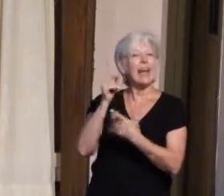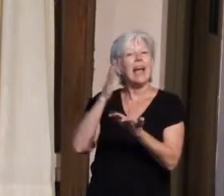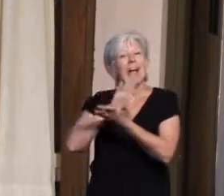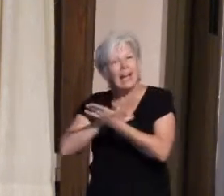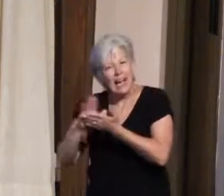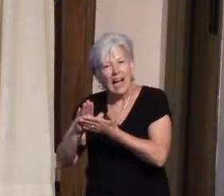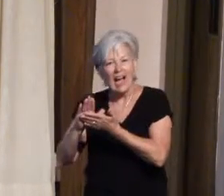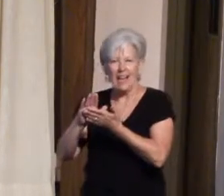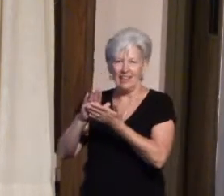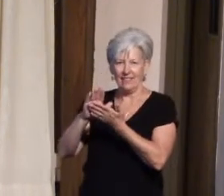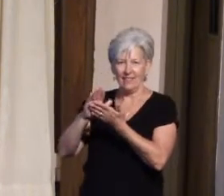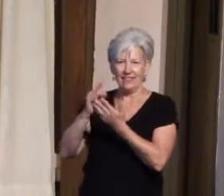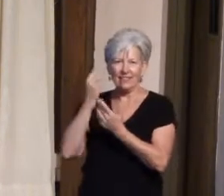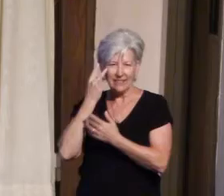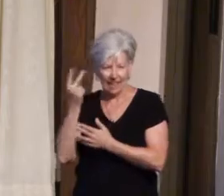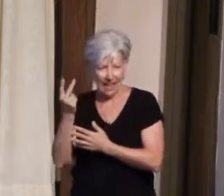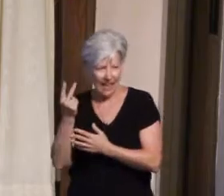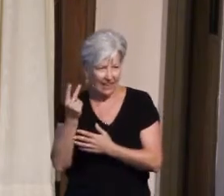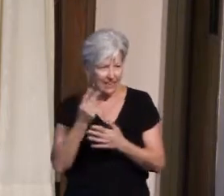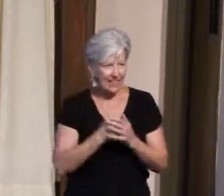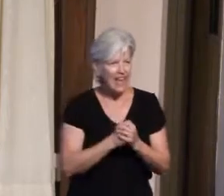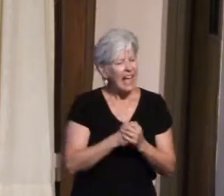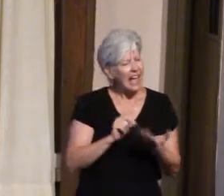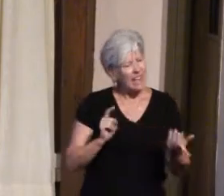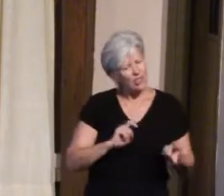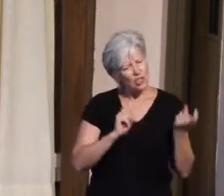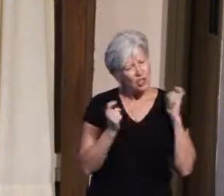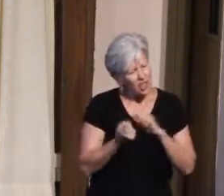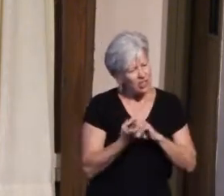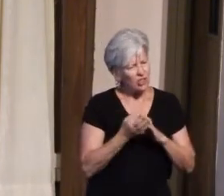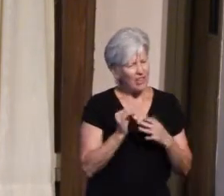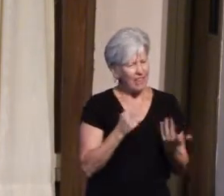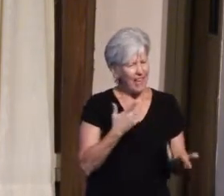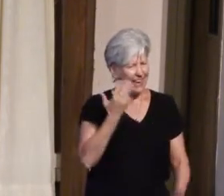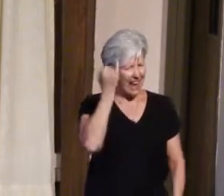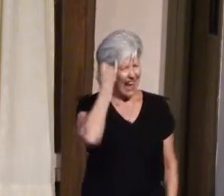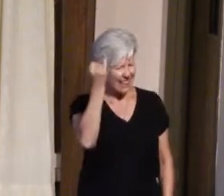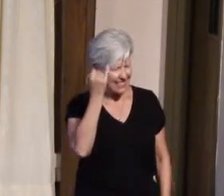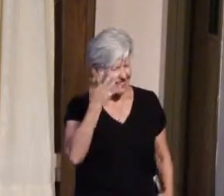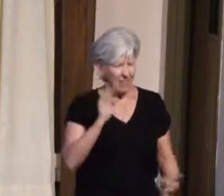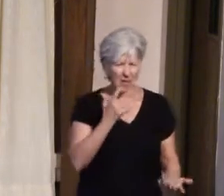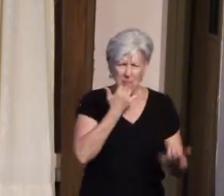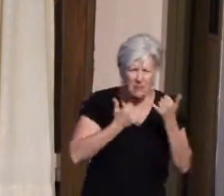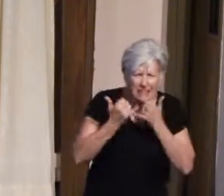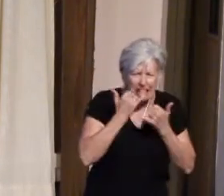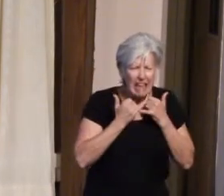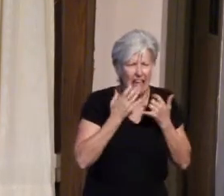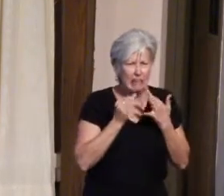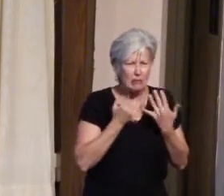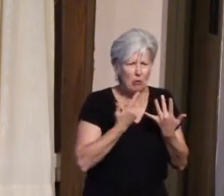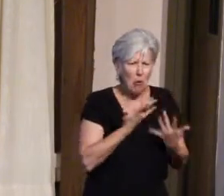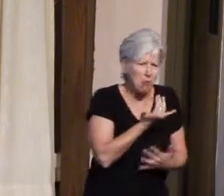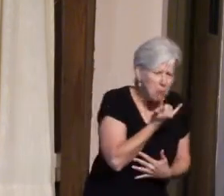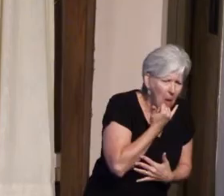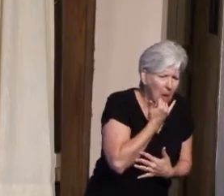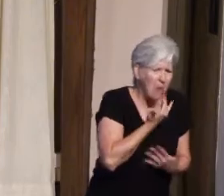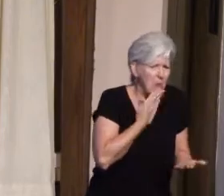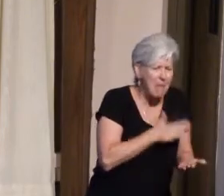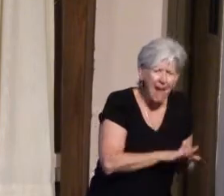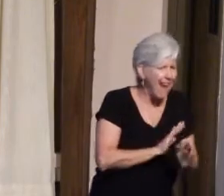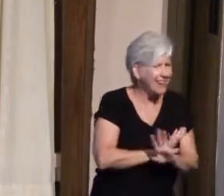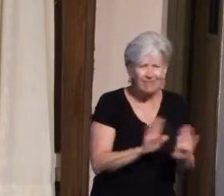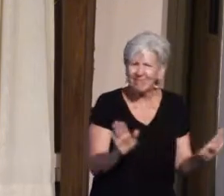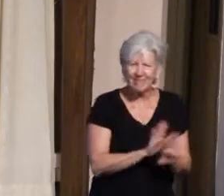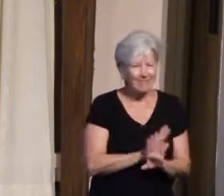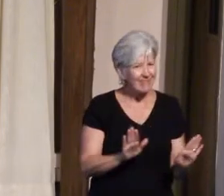belief that mistakes are messages and sin is an intense encounter with life. Just as we're